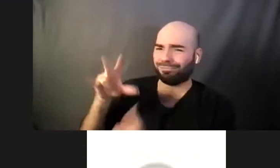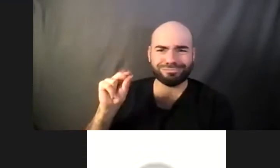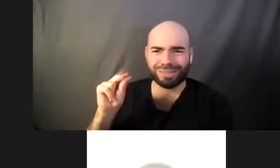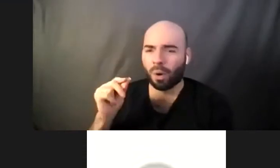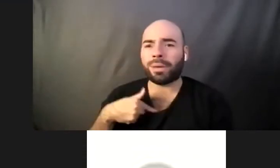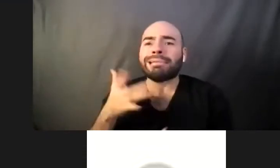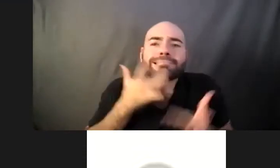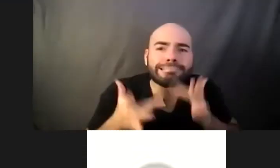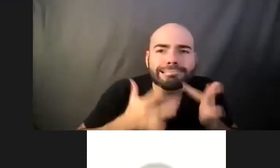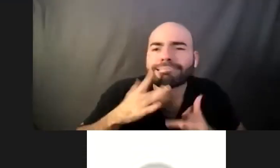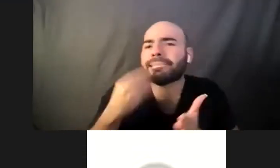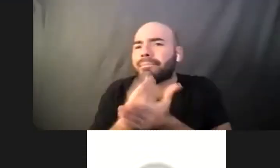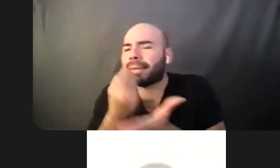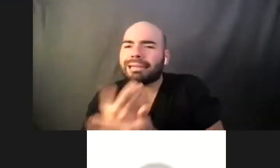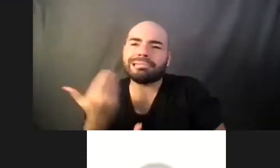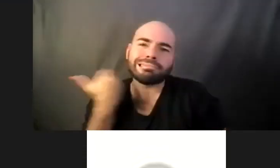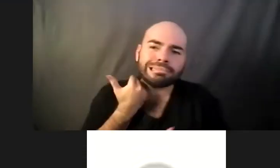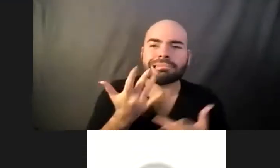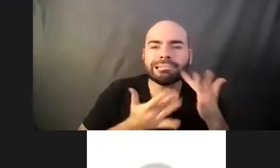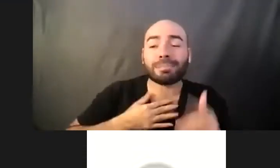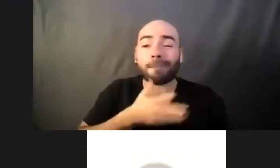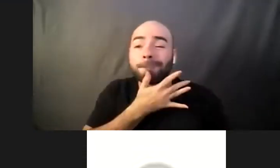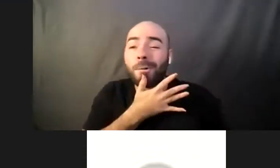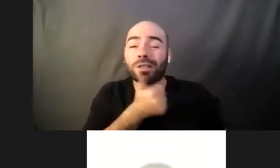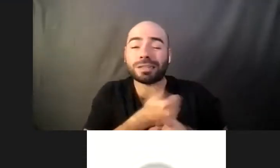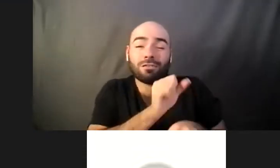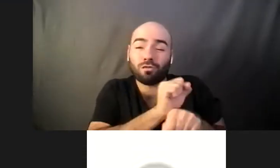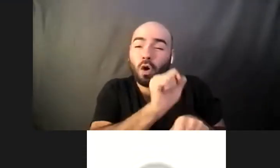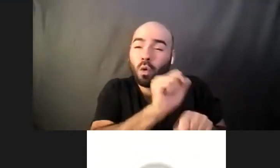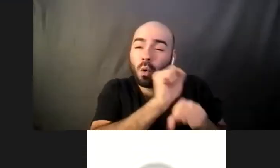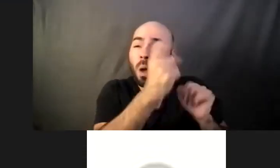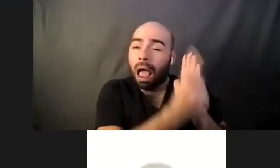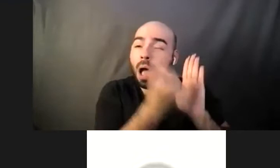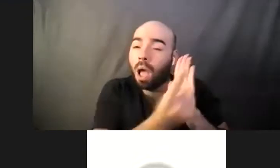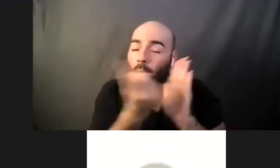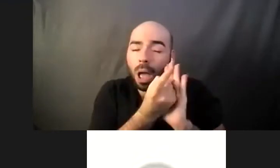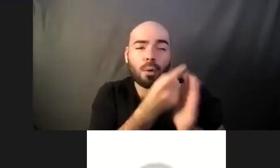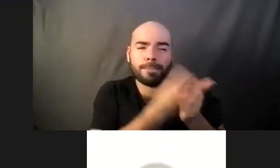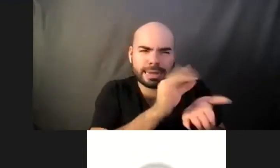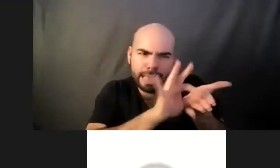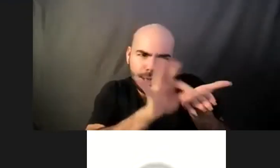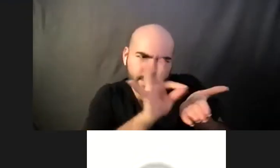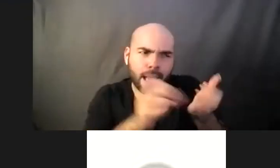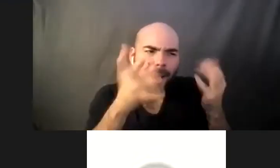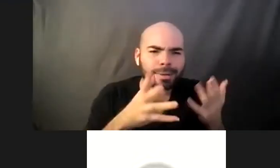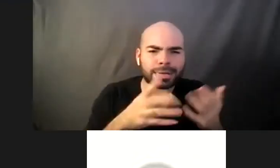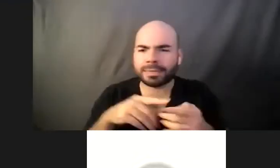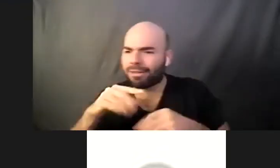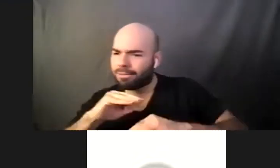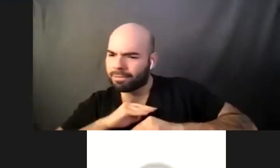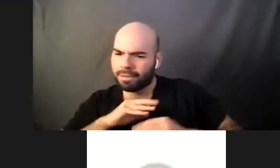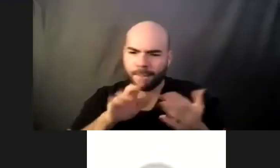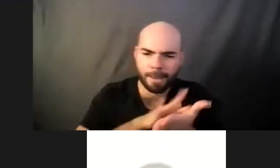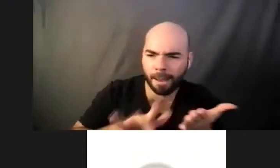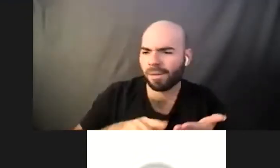money. My mother counted every hour she worked, and each one of those dollars had an afforded place. And then you get to a place like Columbia